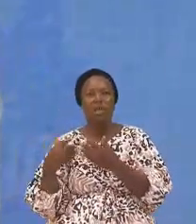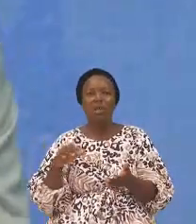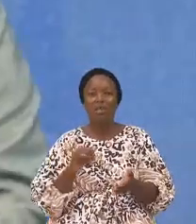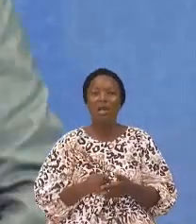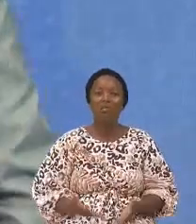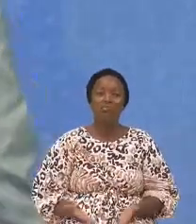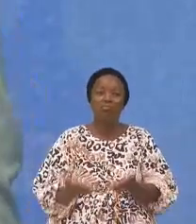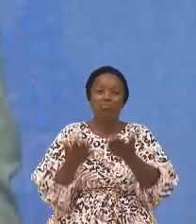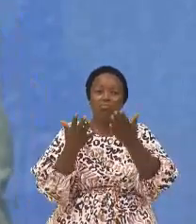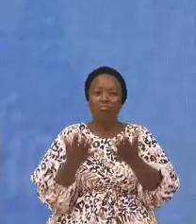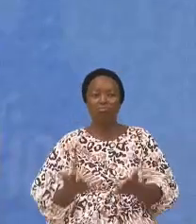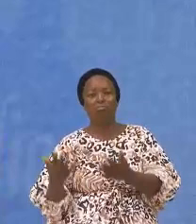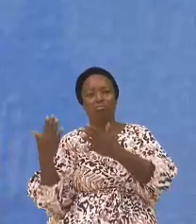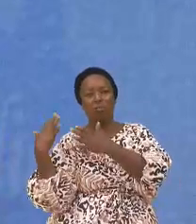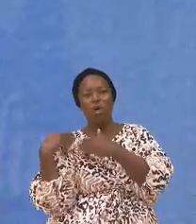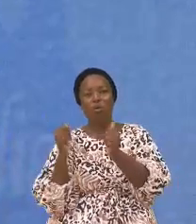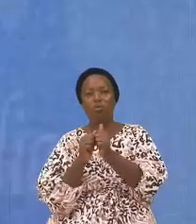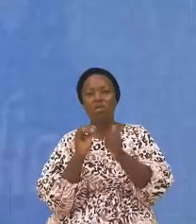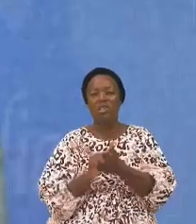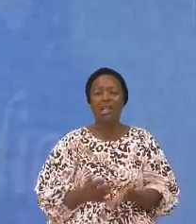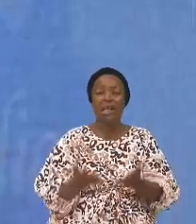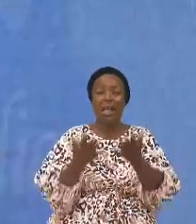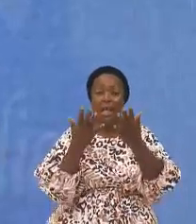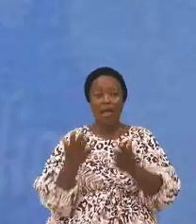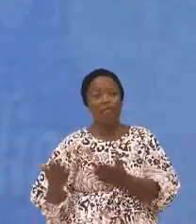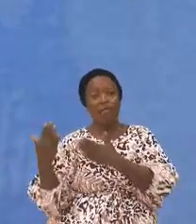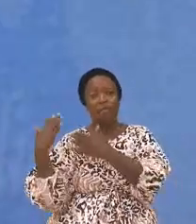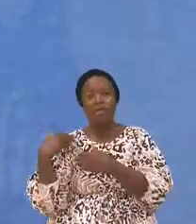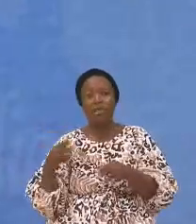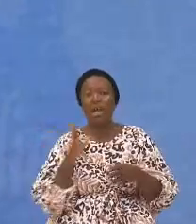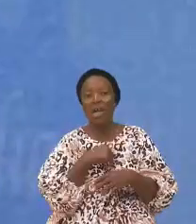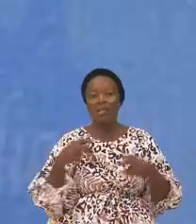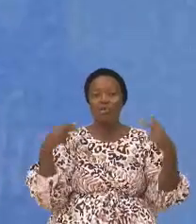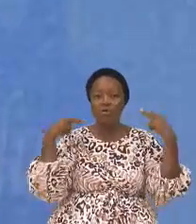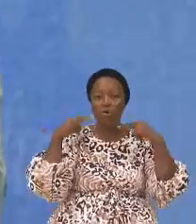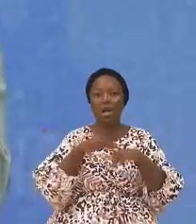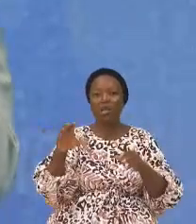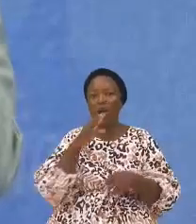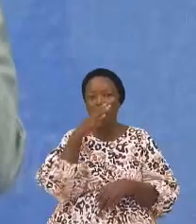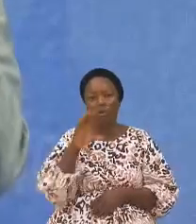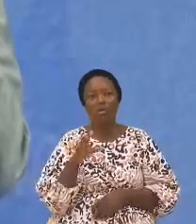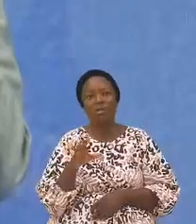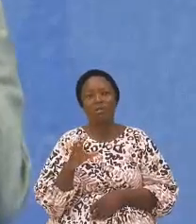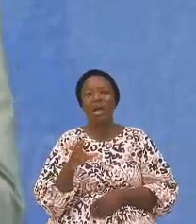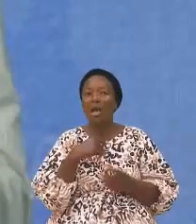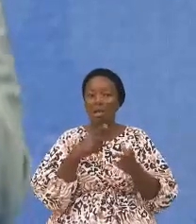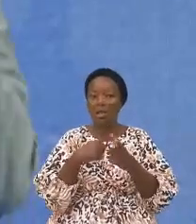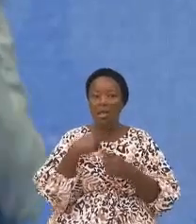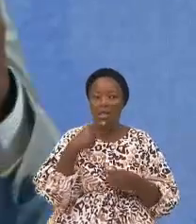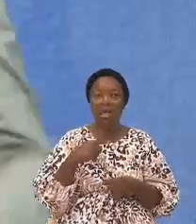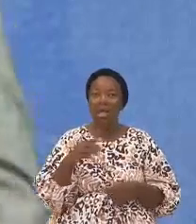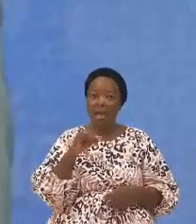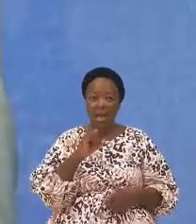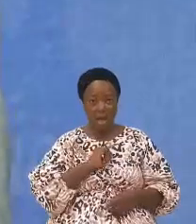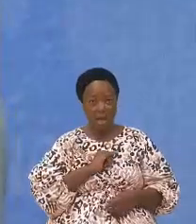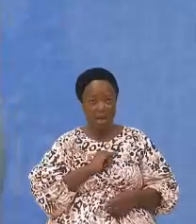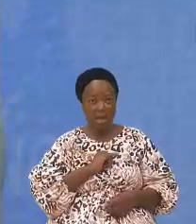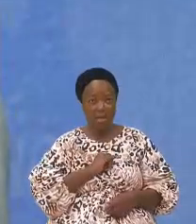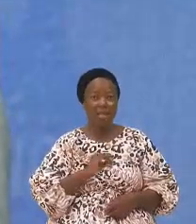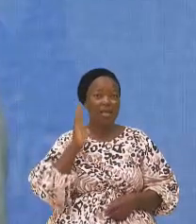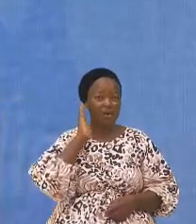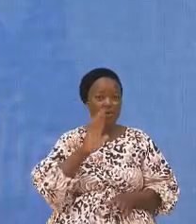heavy laden. Laden with the heavy burden of the yoke and the